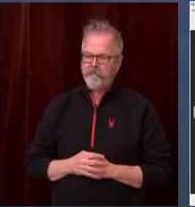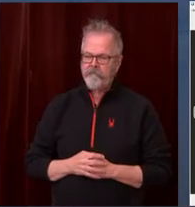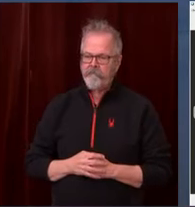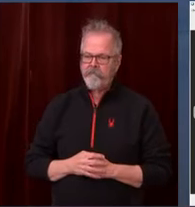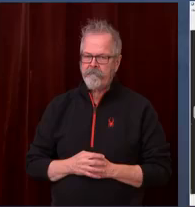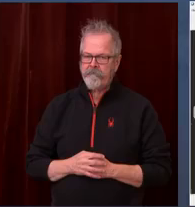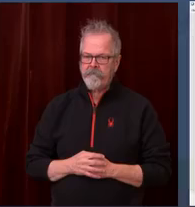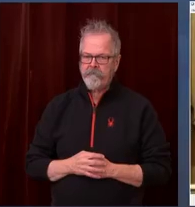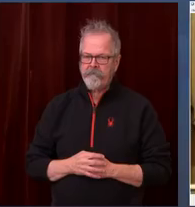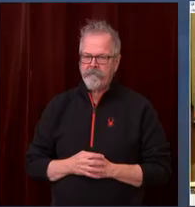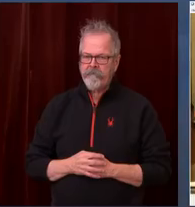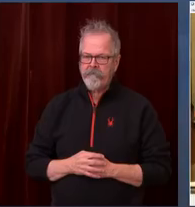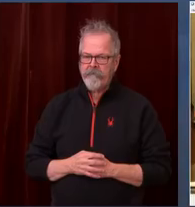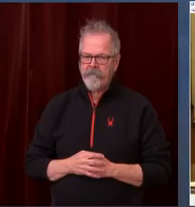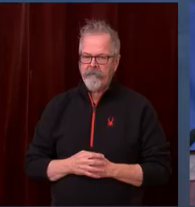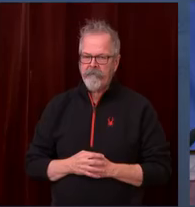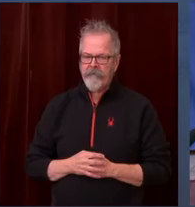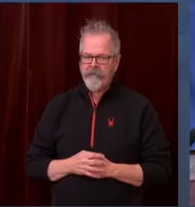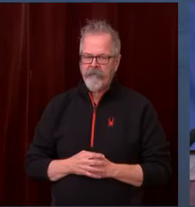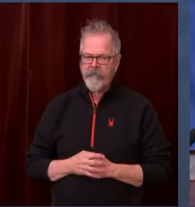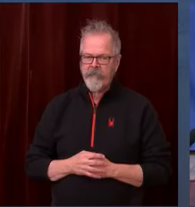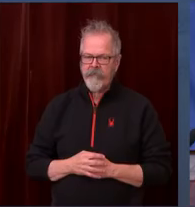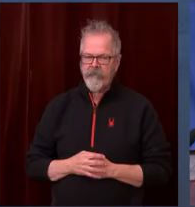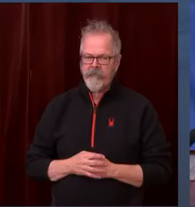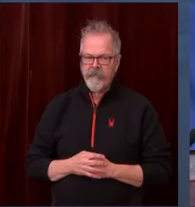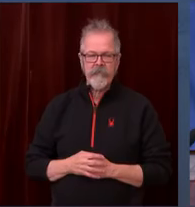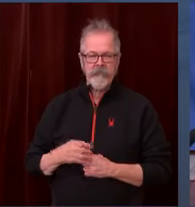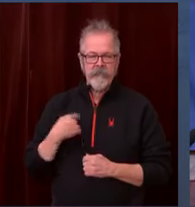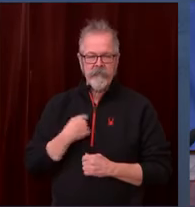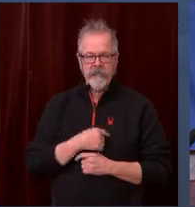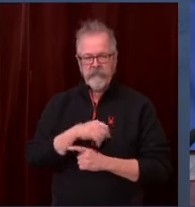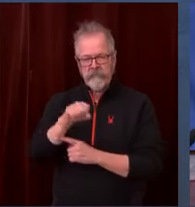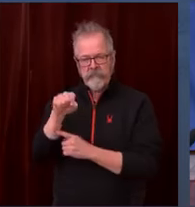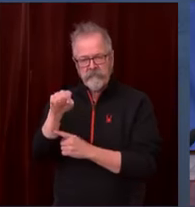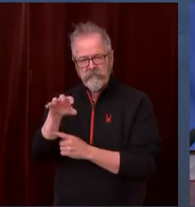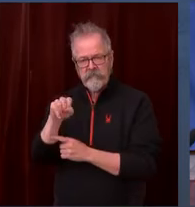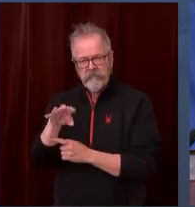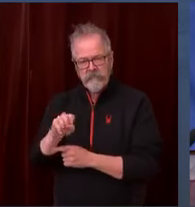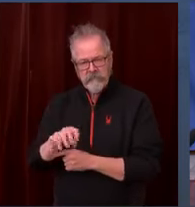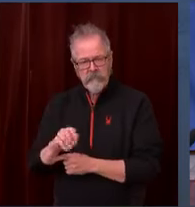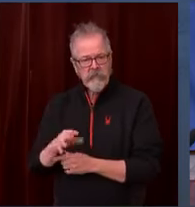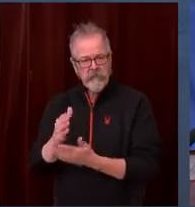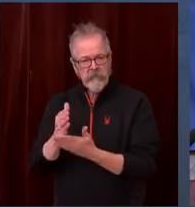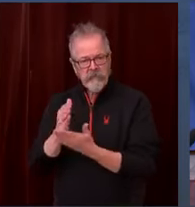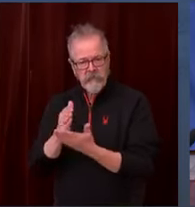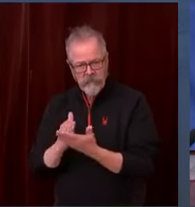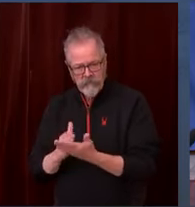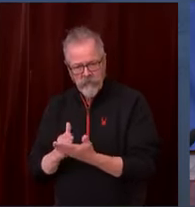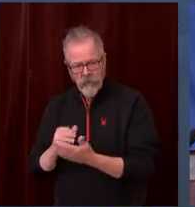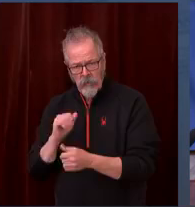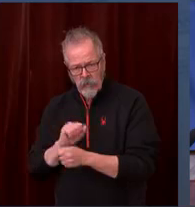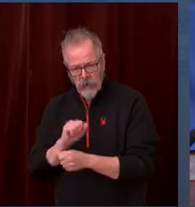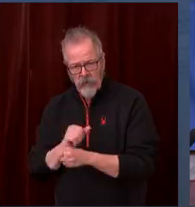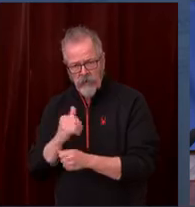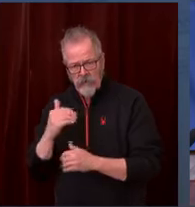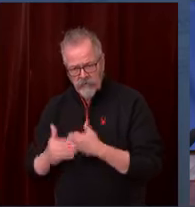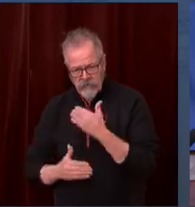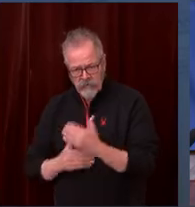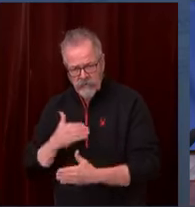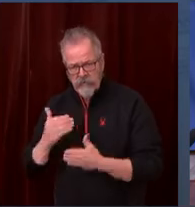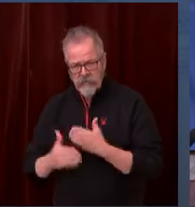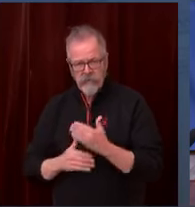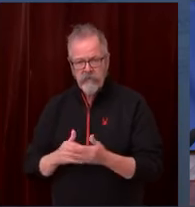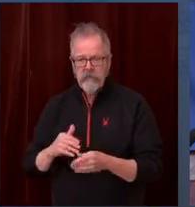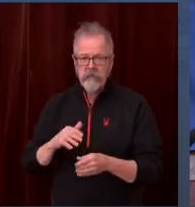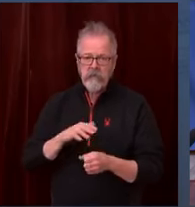we're proposing we begin the long process of dismantling inequities in our society, replacing our aspirations for a